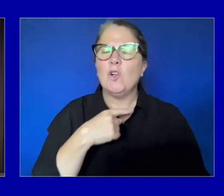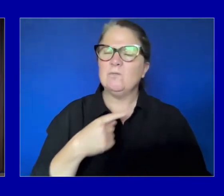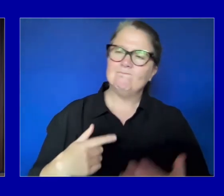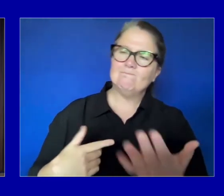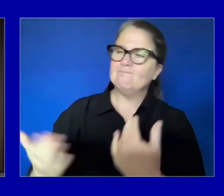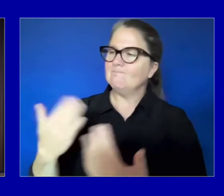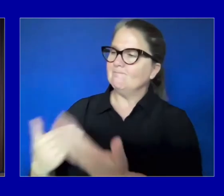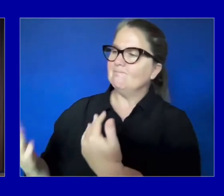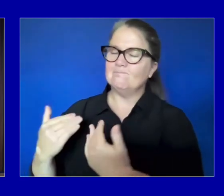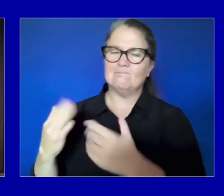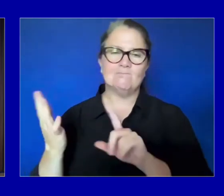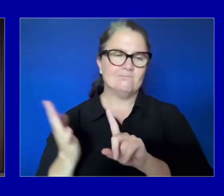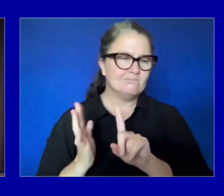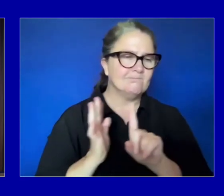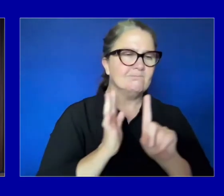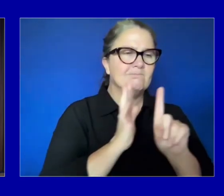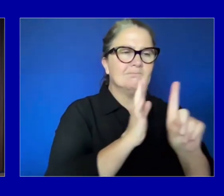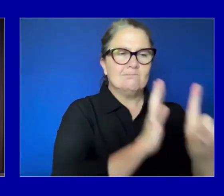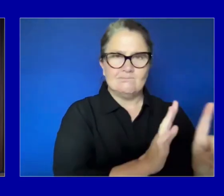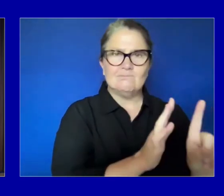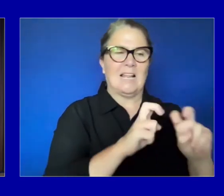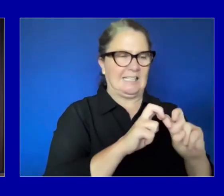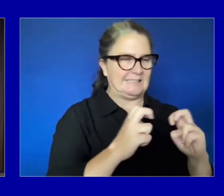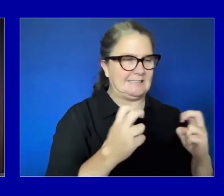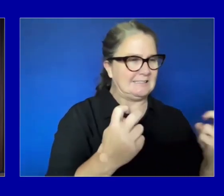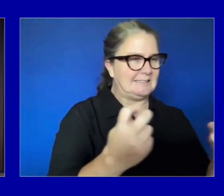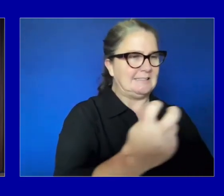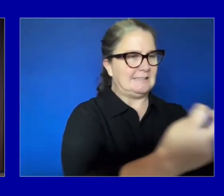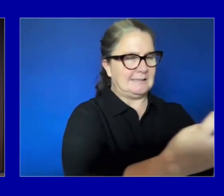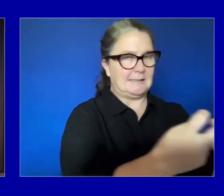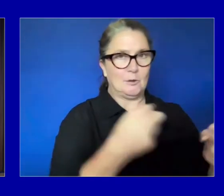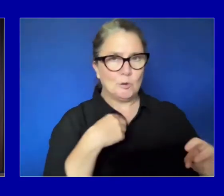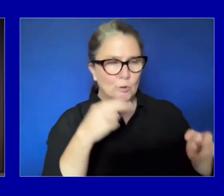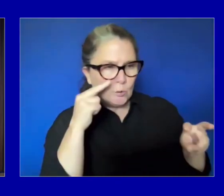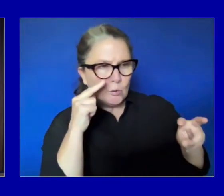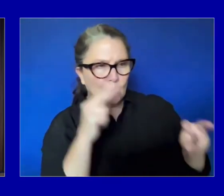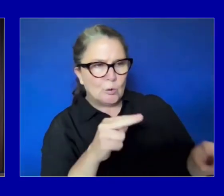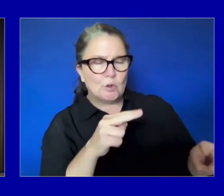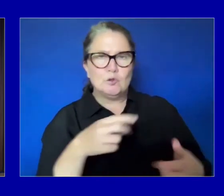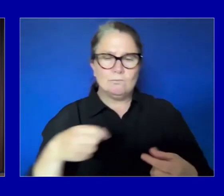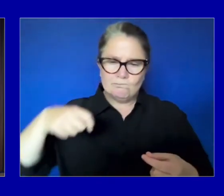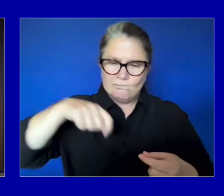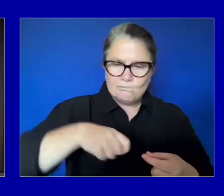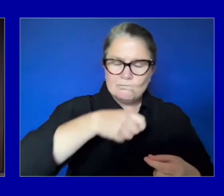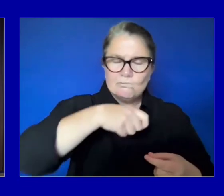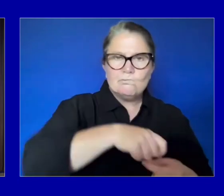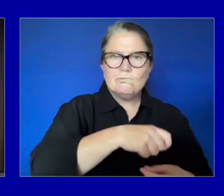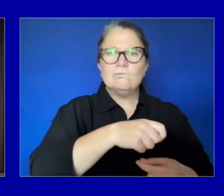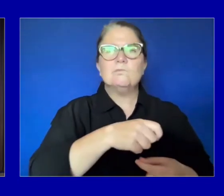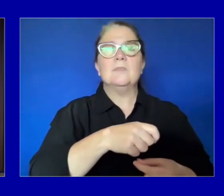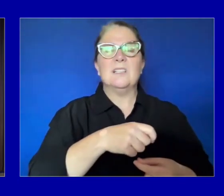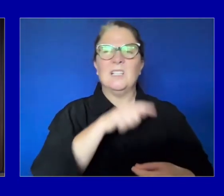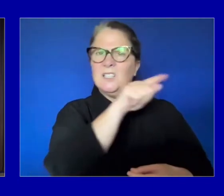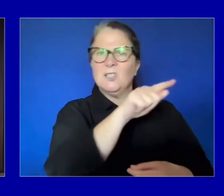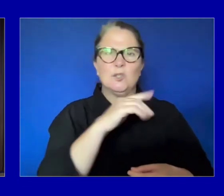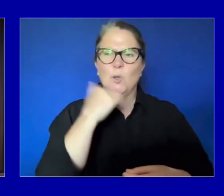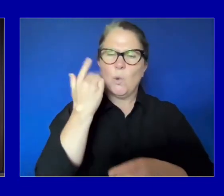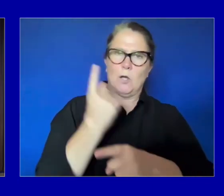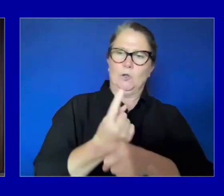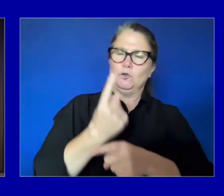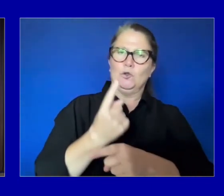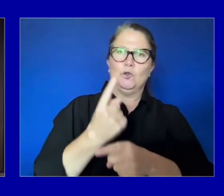she was weaving or preparing the grass because she'd always talk. And she always said she had no language. And,